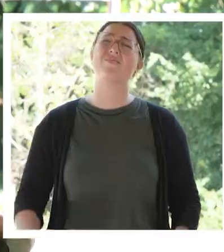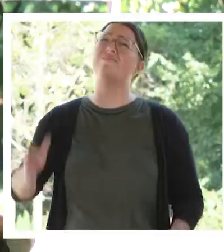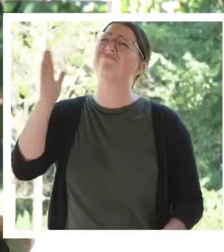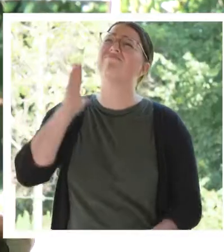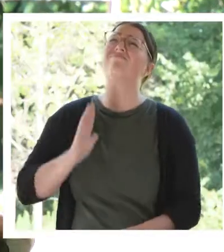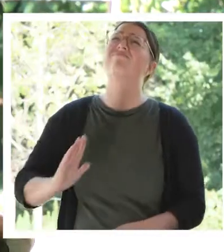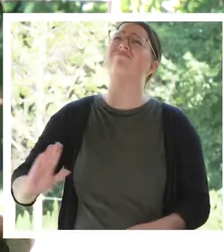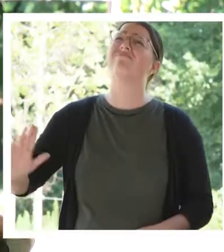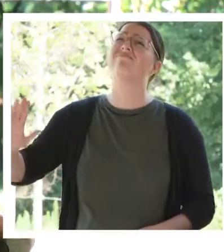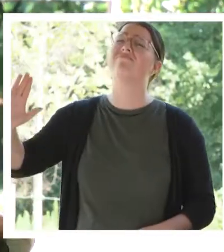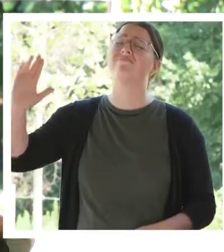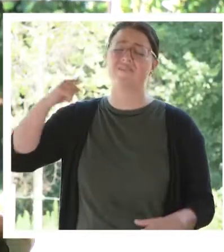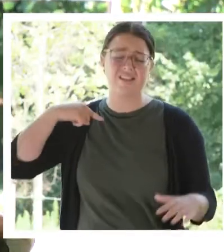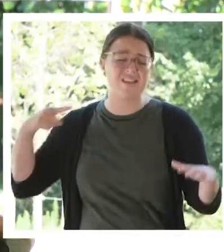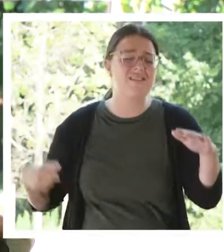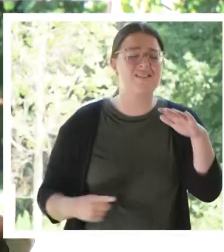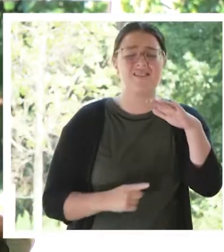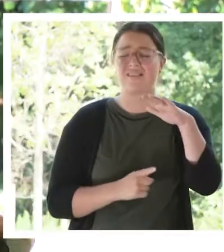I